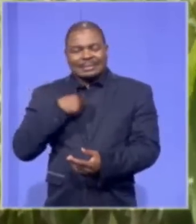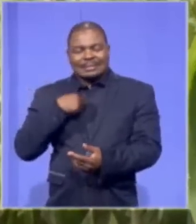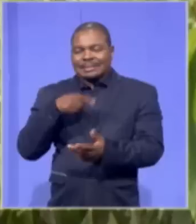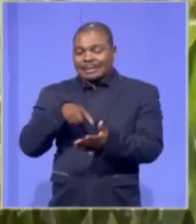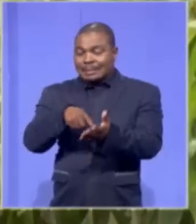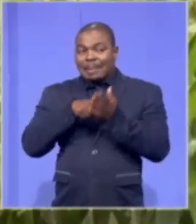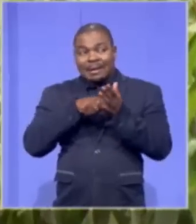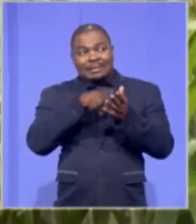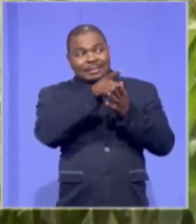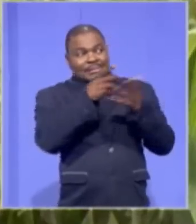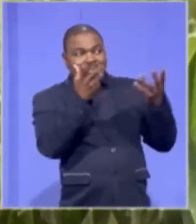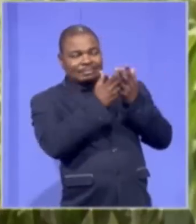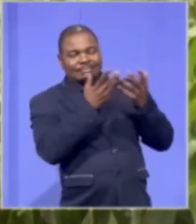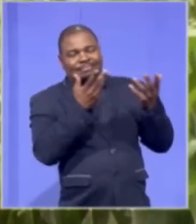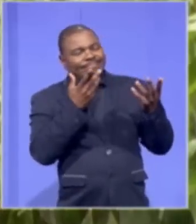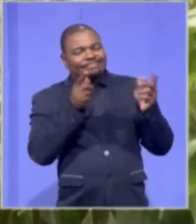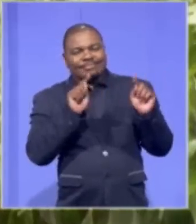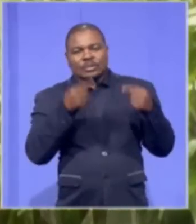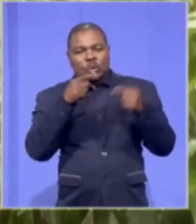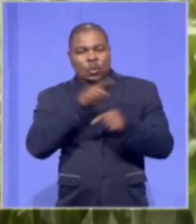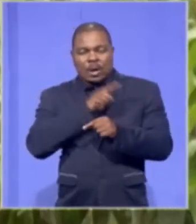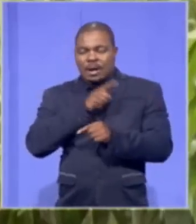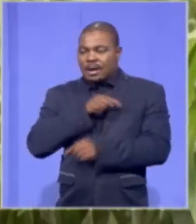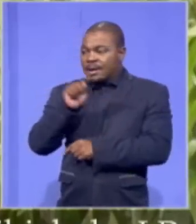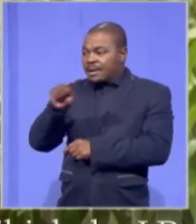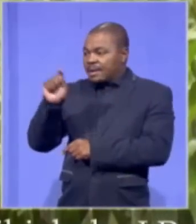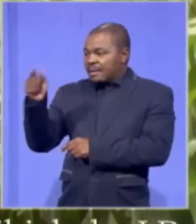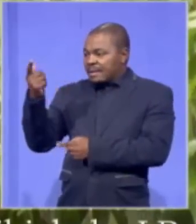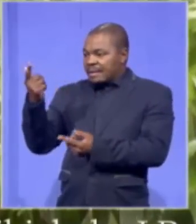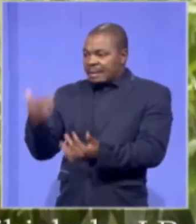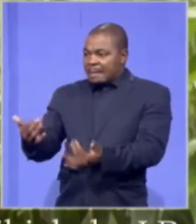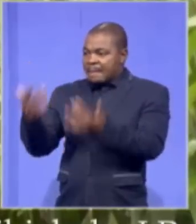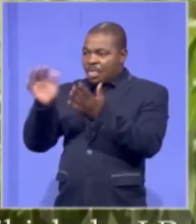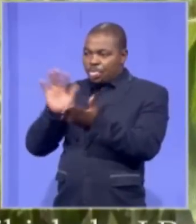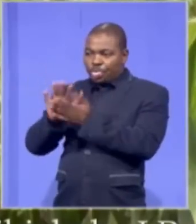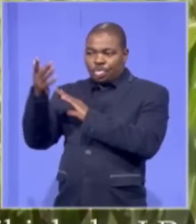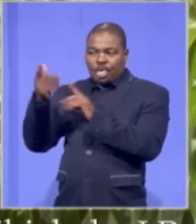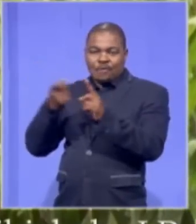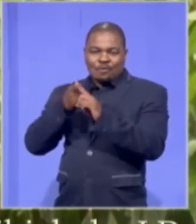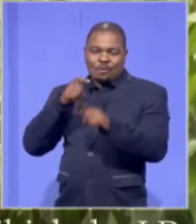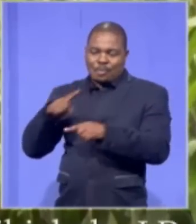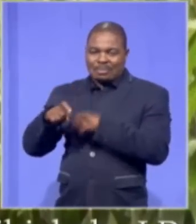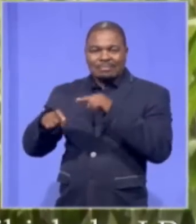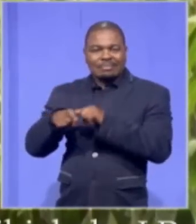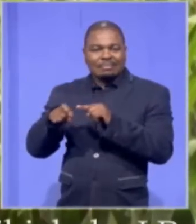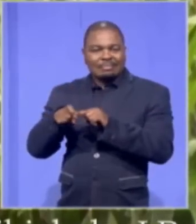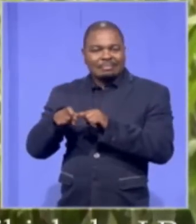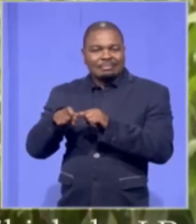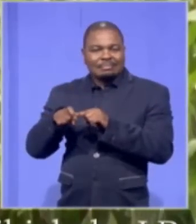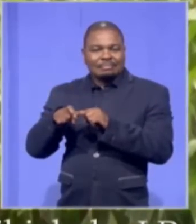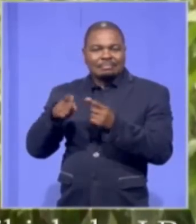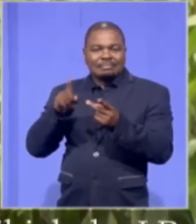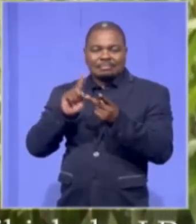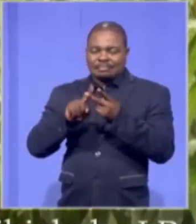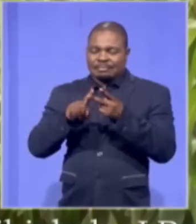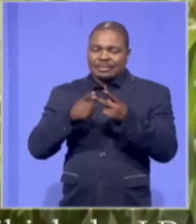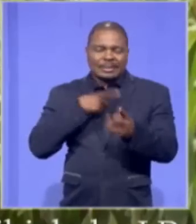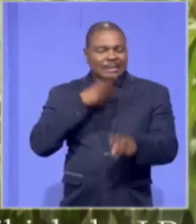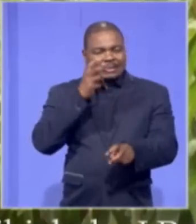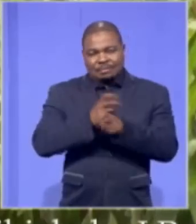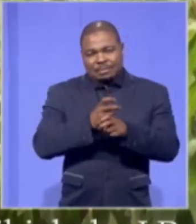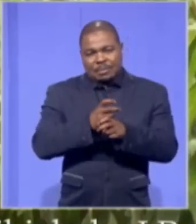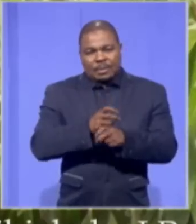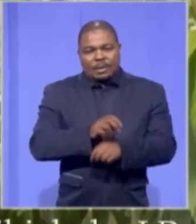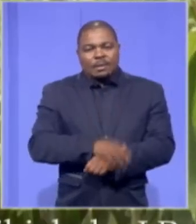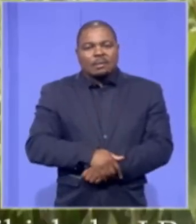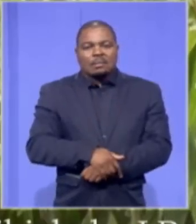of our crops are damaged due to that outbreak. So it's difficult and